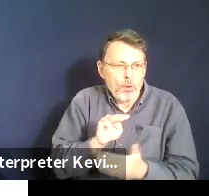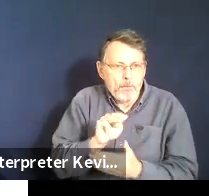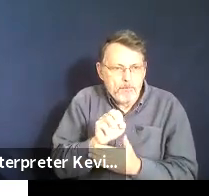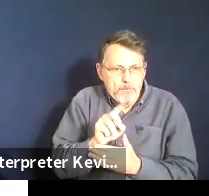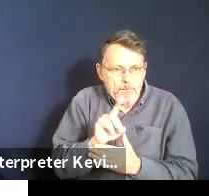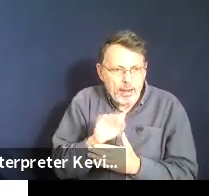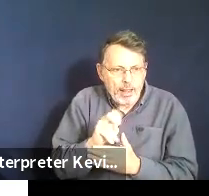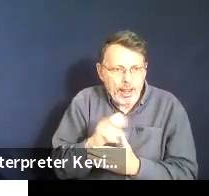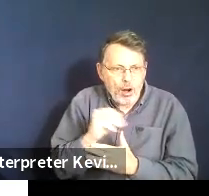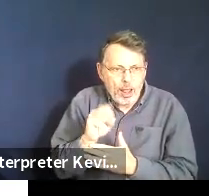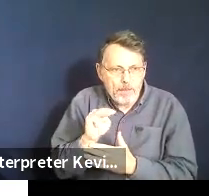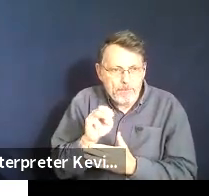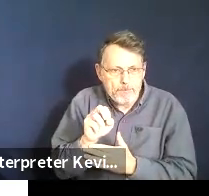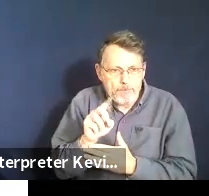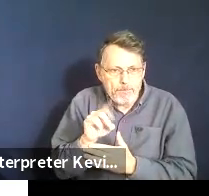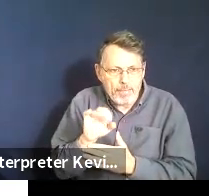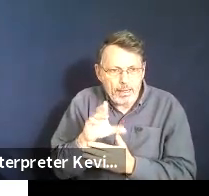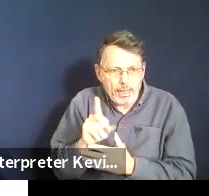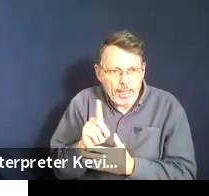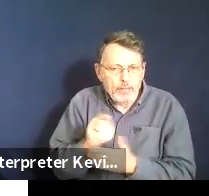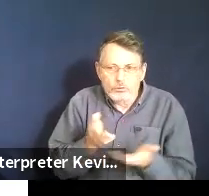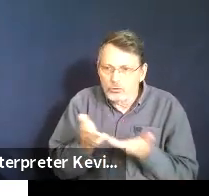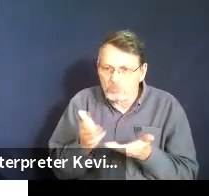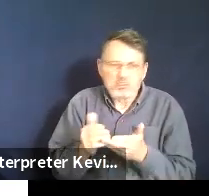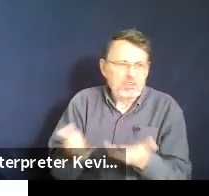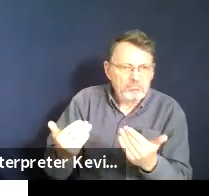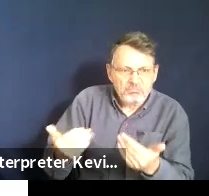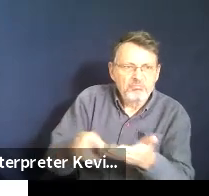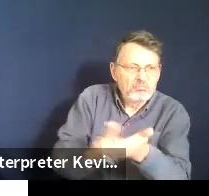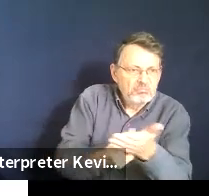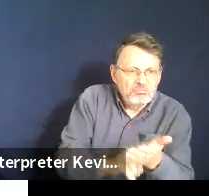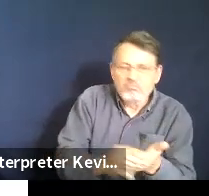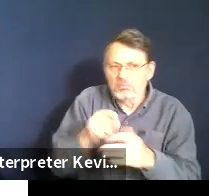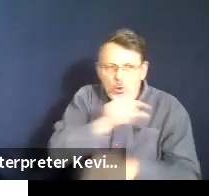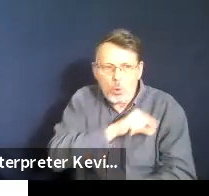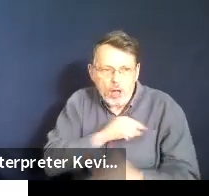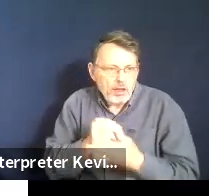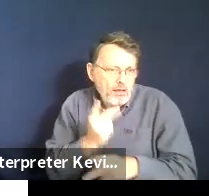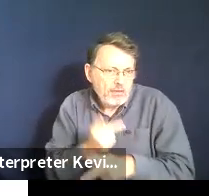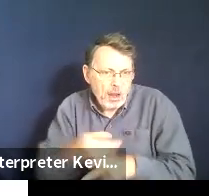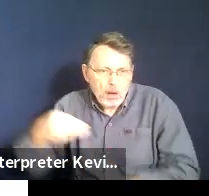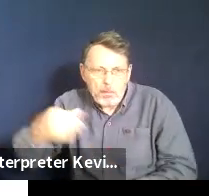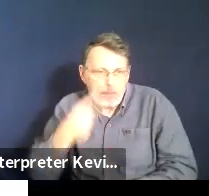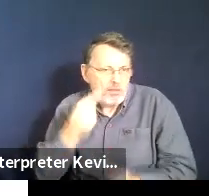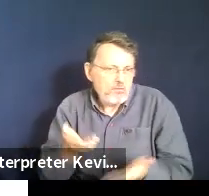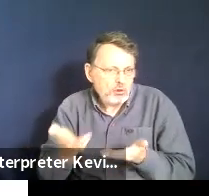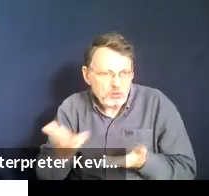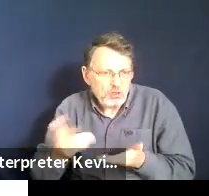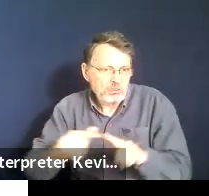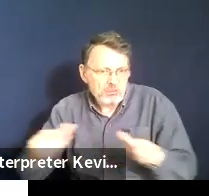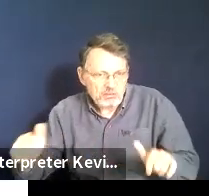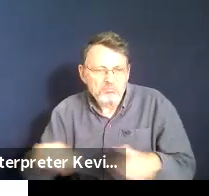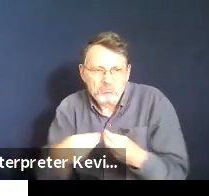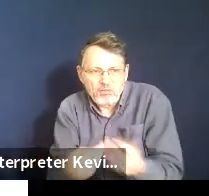Medicaid Services, which oversees enrollment of providers, quality of care, and payment for services provided